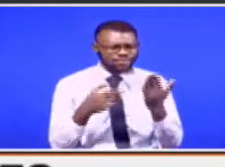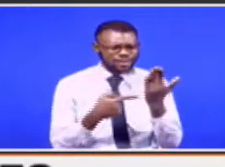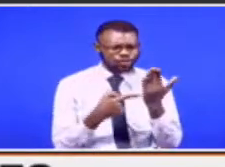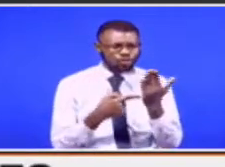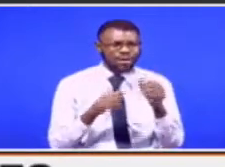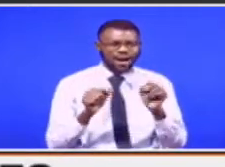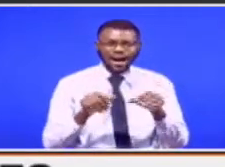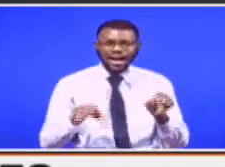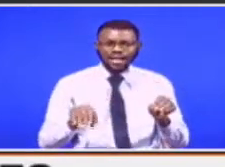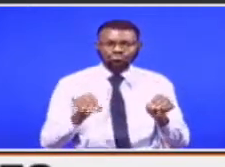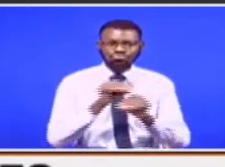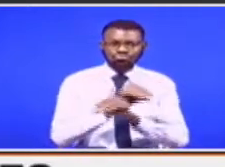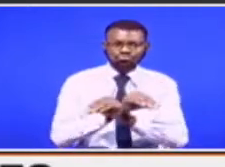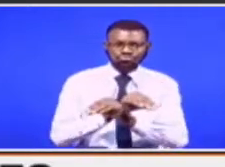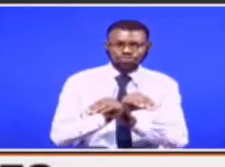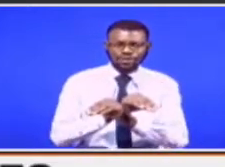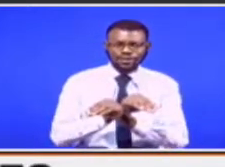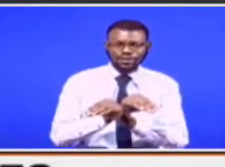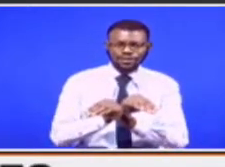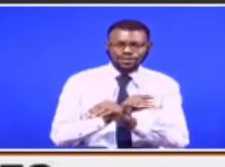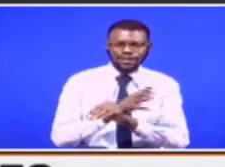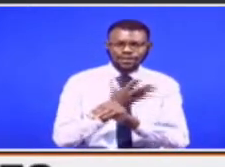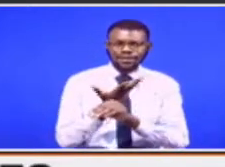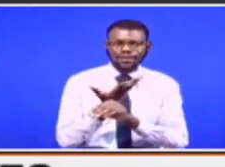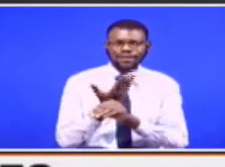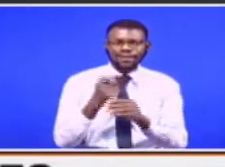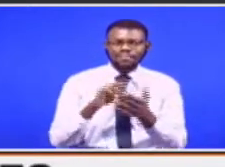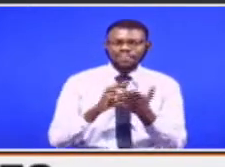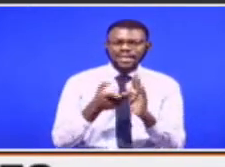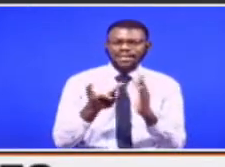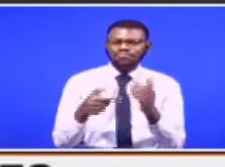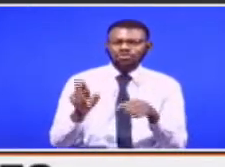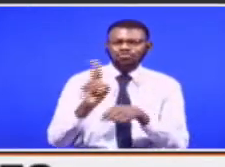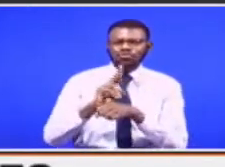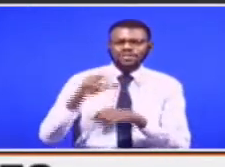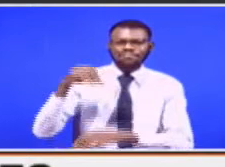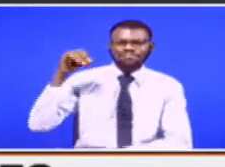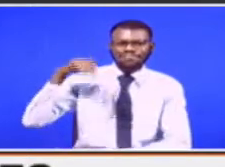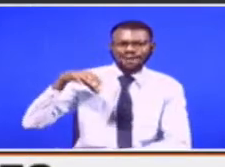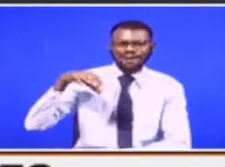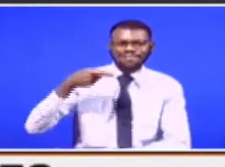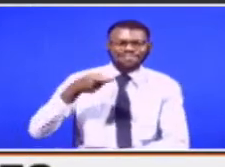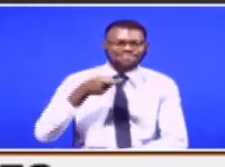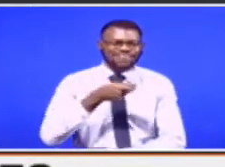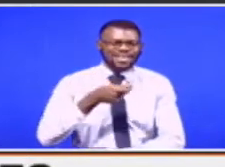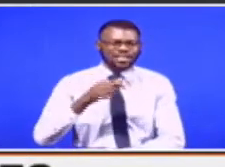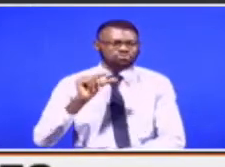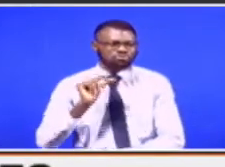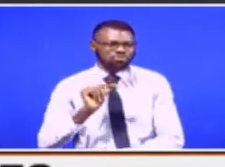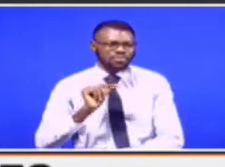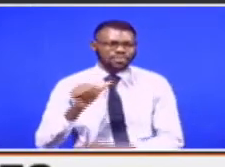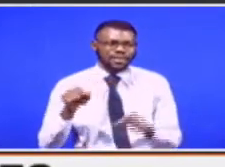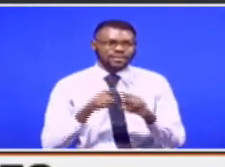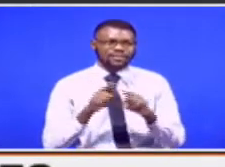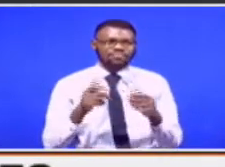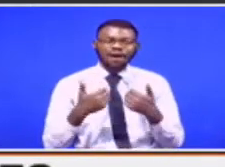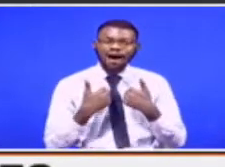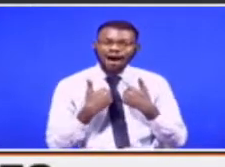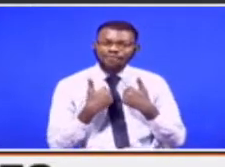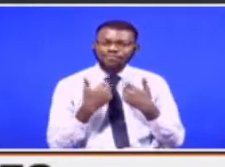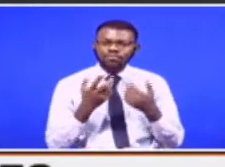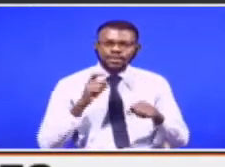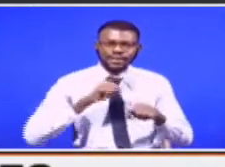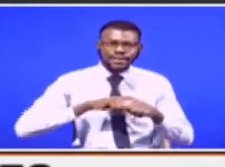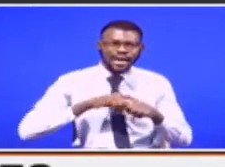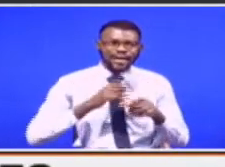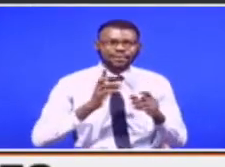will only charge drivers for the electricity consumed and ensure they have a quick turnaround time